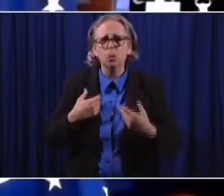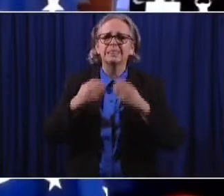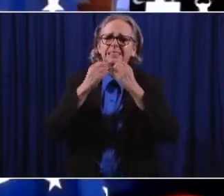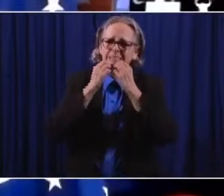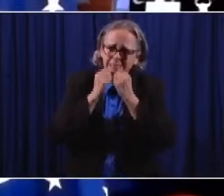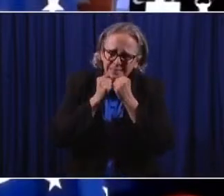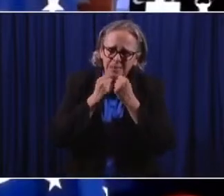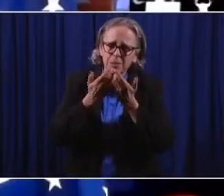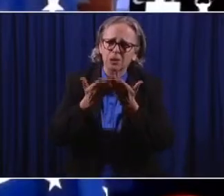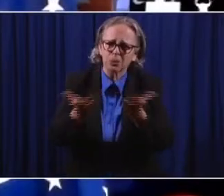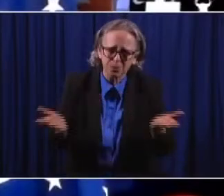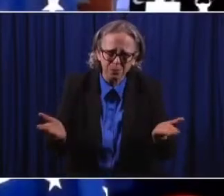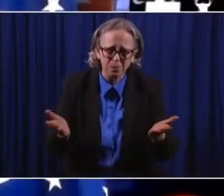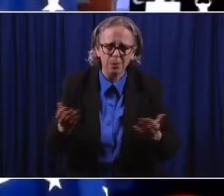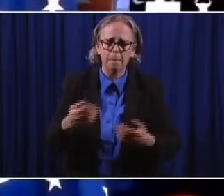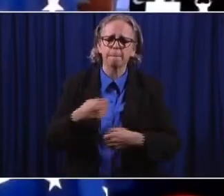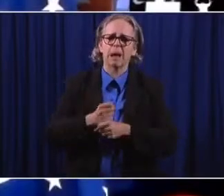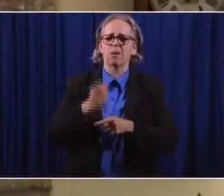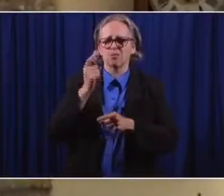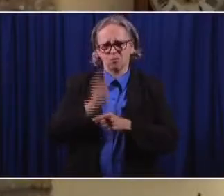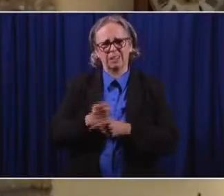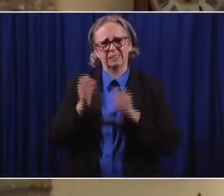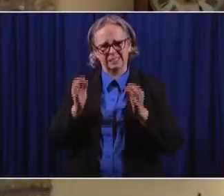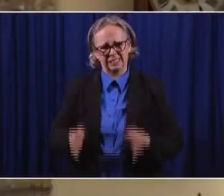and we'll do our best.